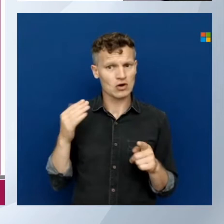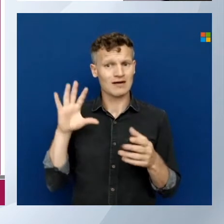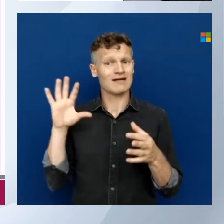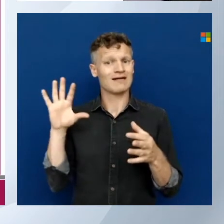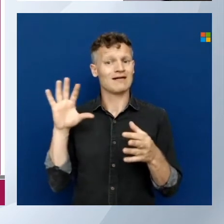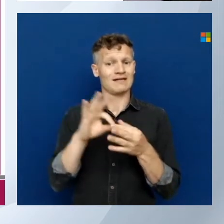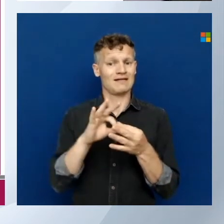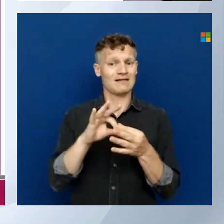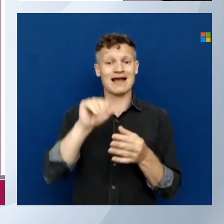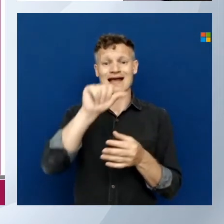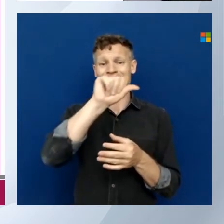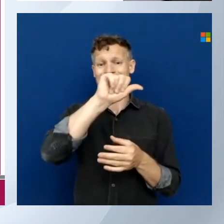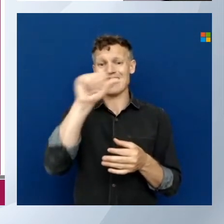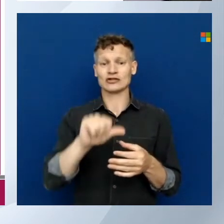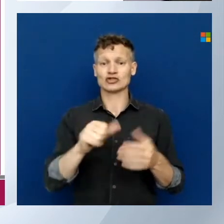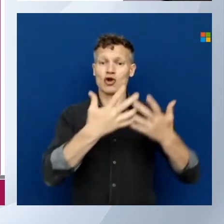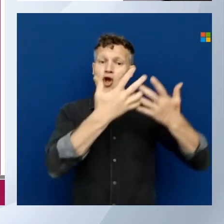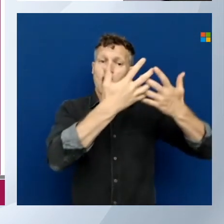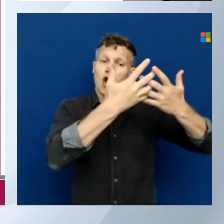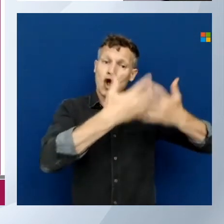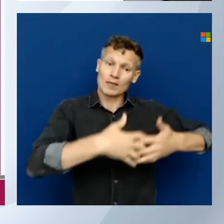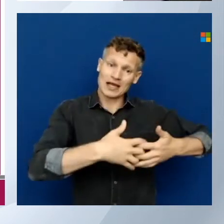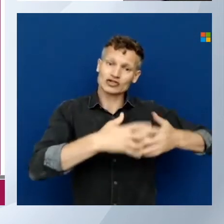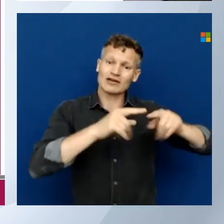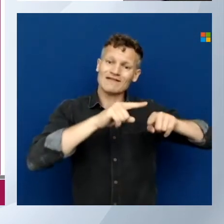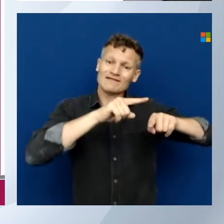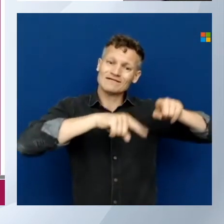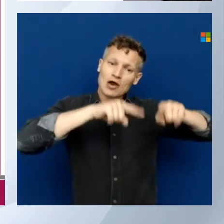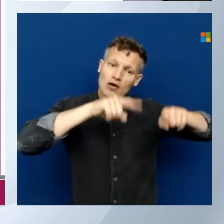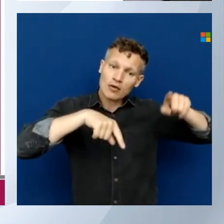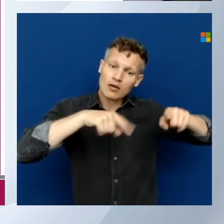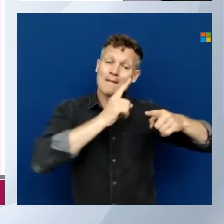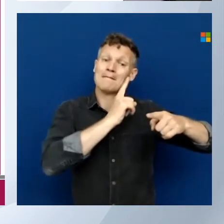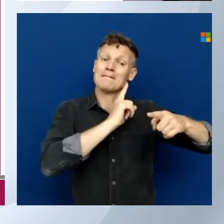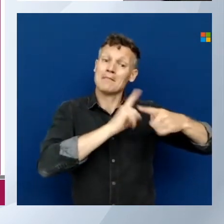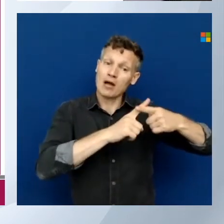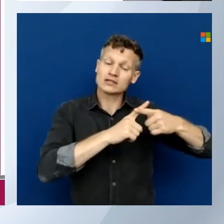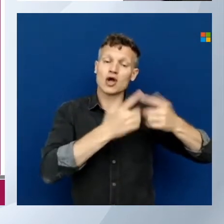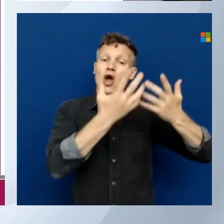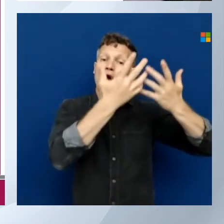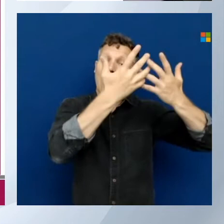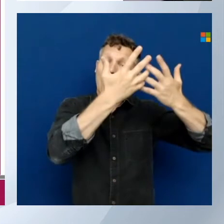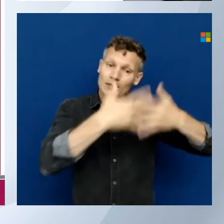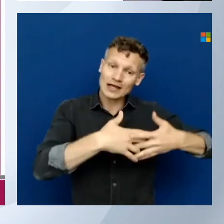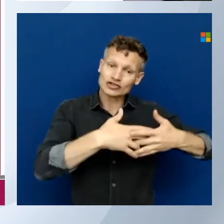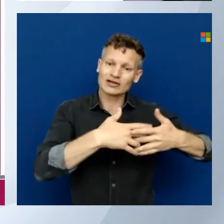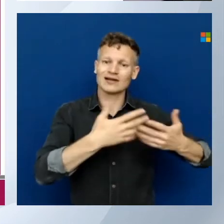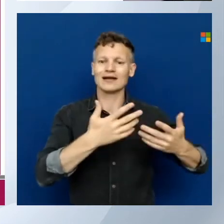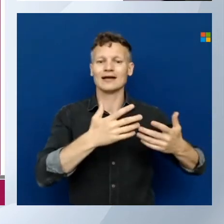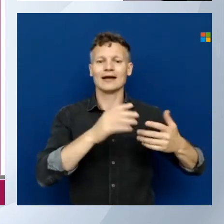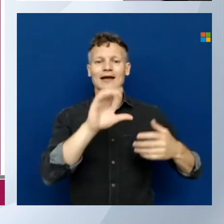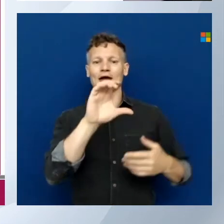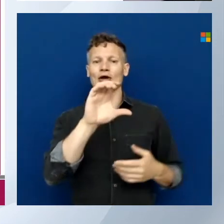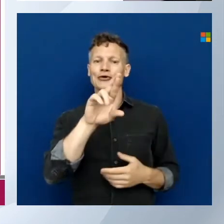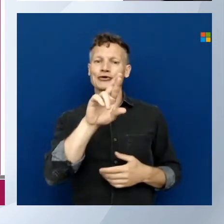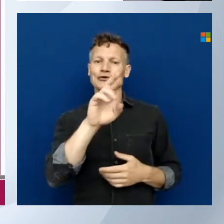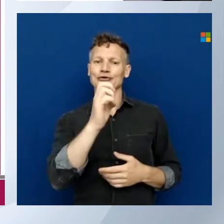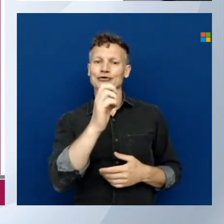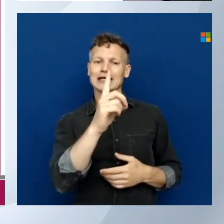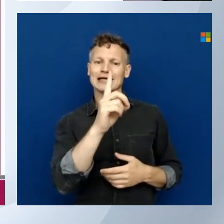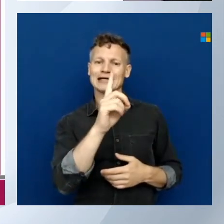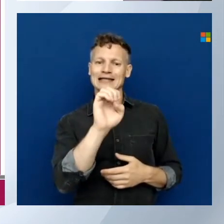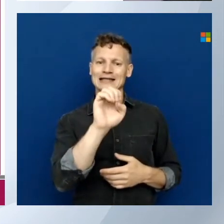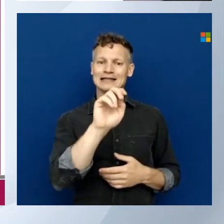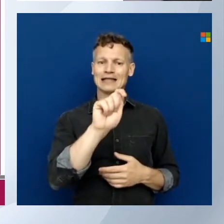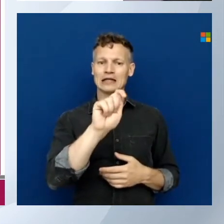Automation variables and Azure Automation credentials that are available within Azure Automation.